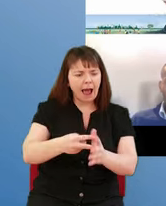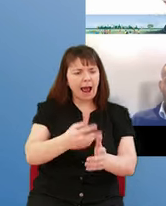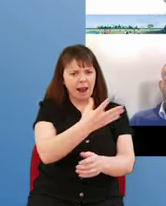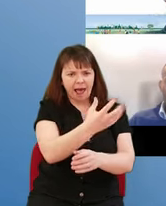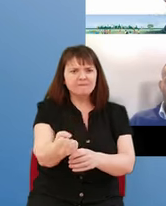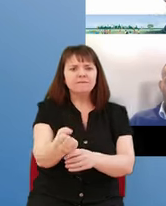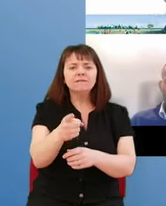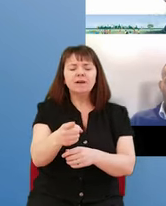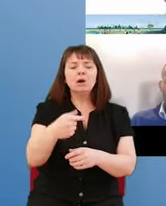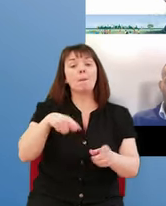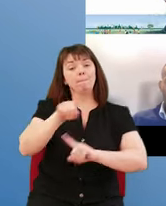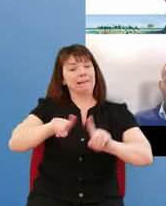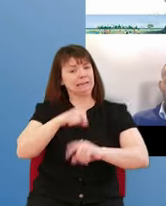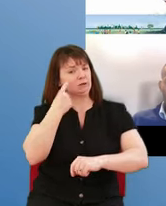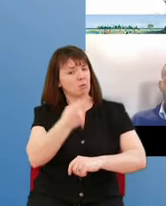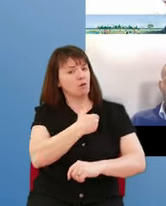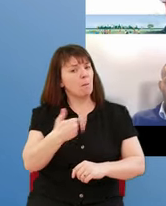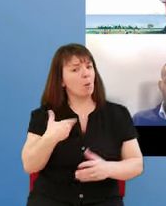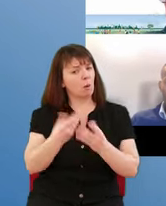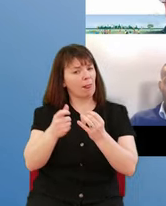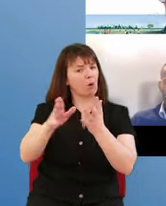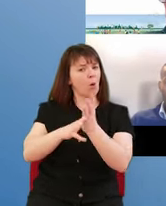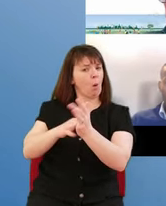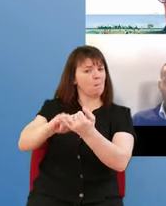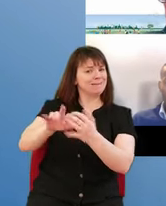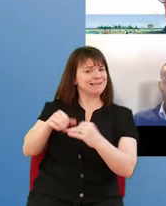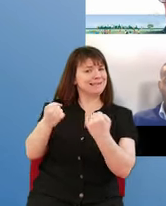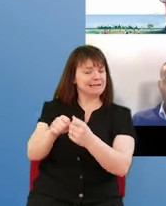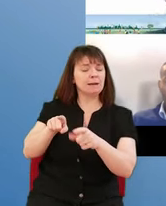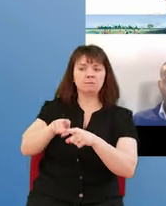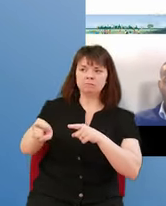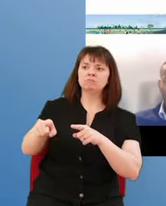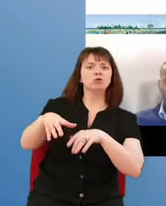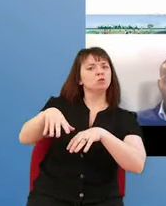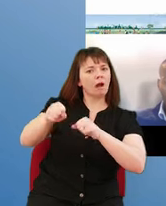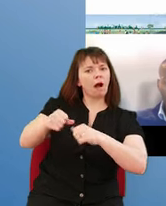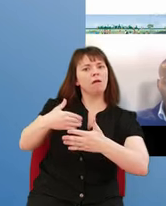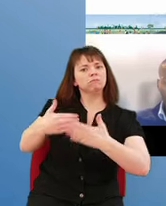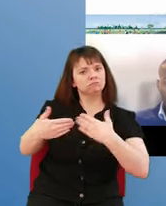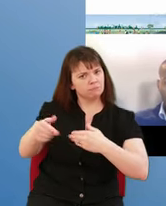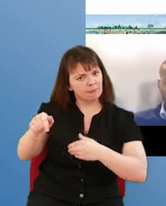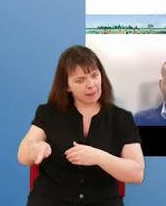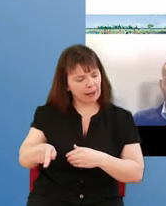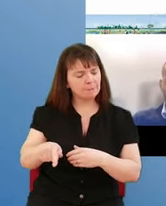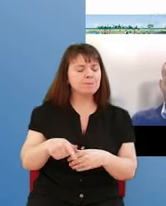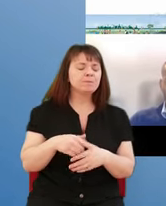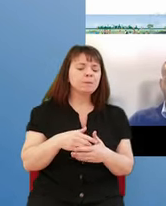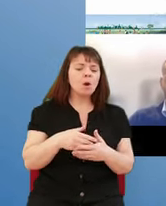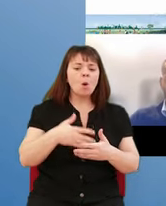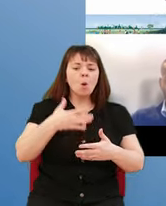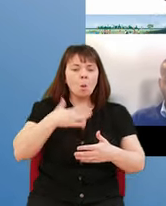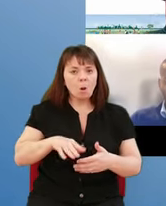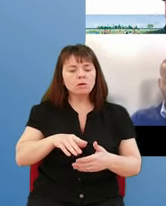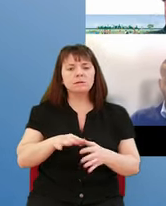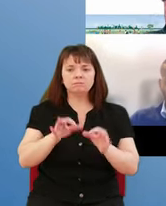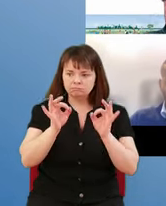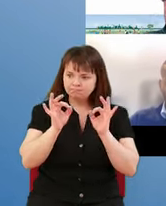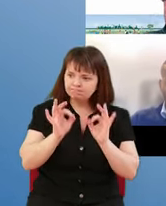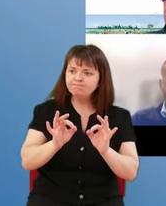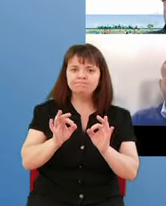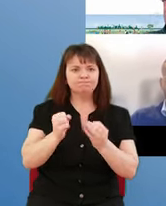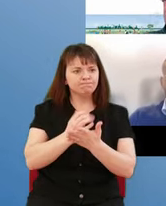we want to absolutely be sure of is that patients aren't left wondering what's going on and how do I do this and why. It'll be a case of, right, this is what you need to